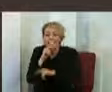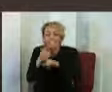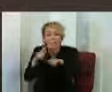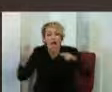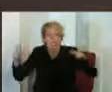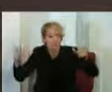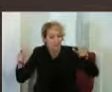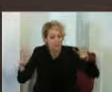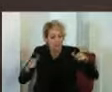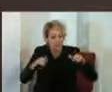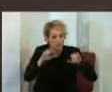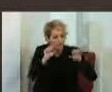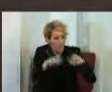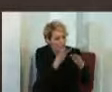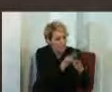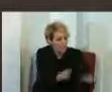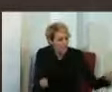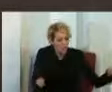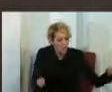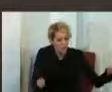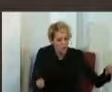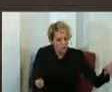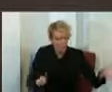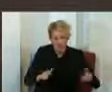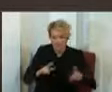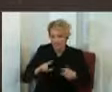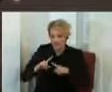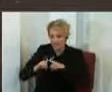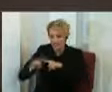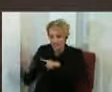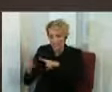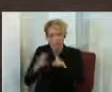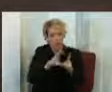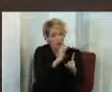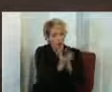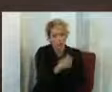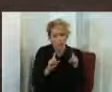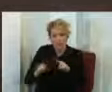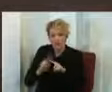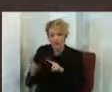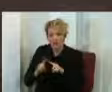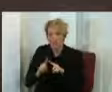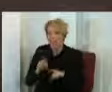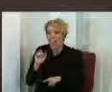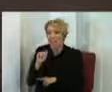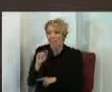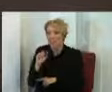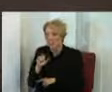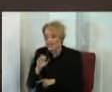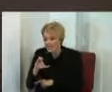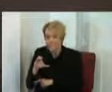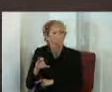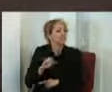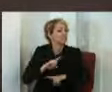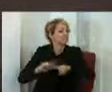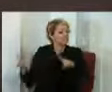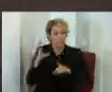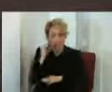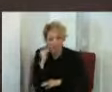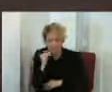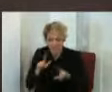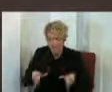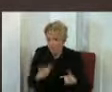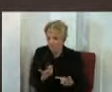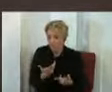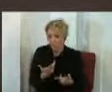Found that they were able to converse with folks of different cultures and different ethnicities and different diversities and different living experiences, and